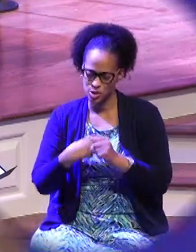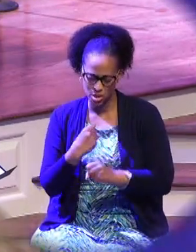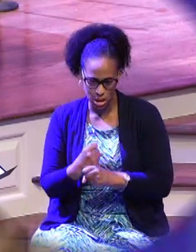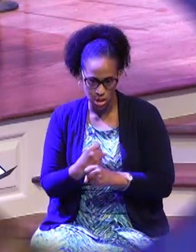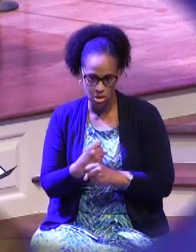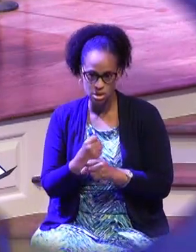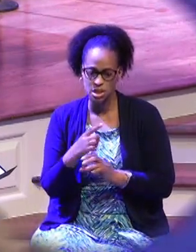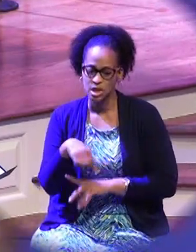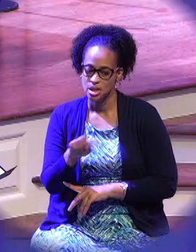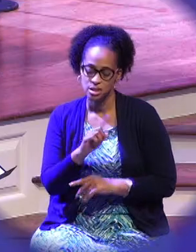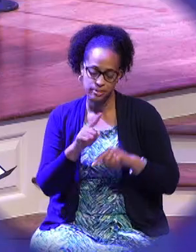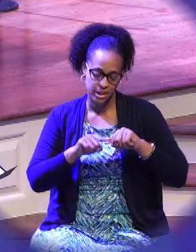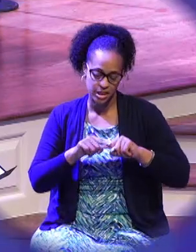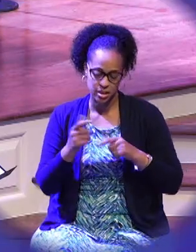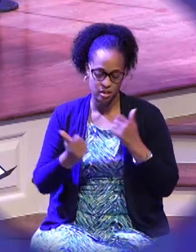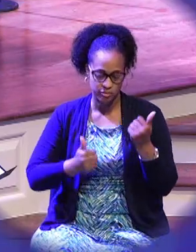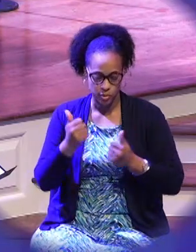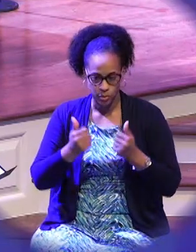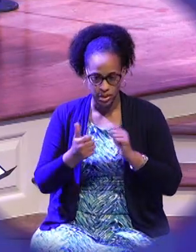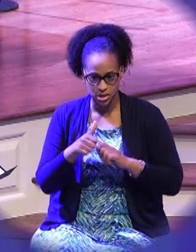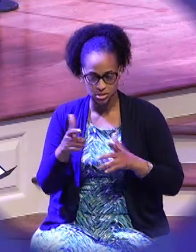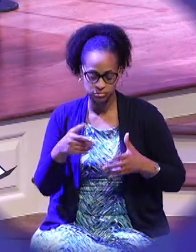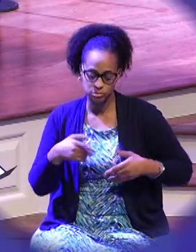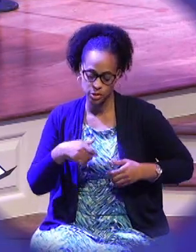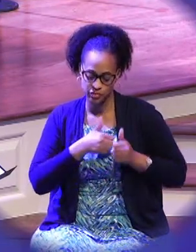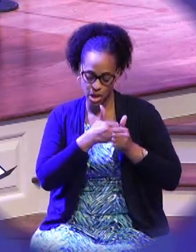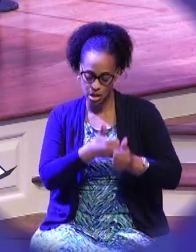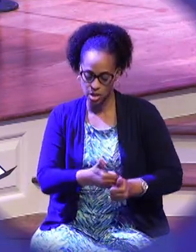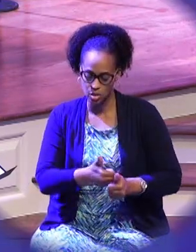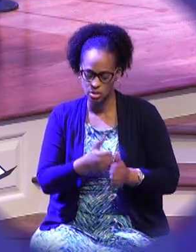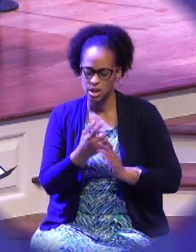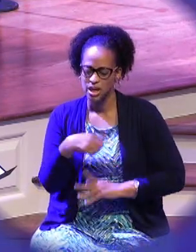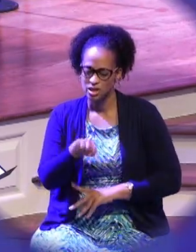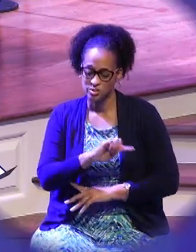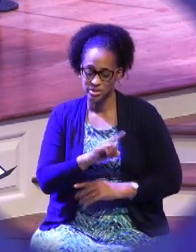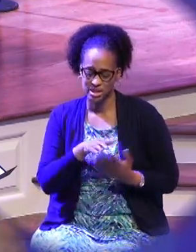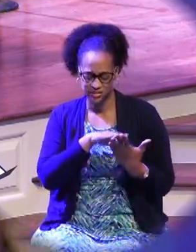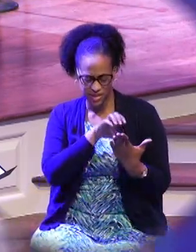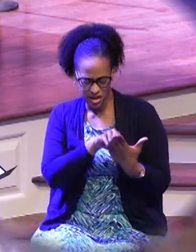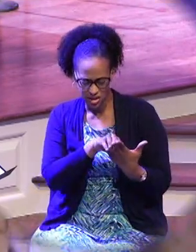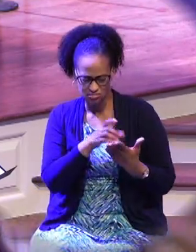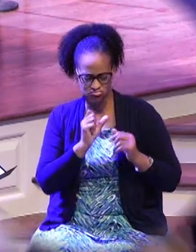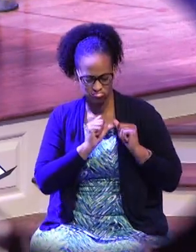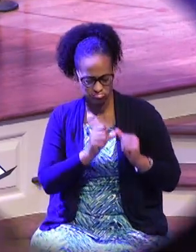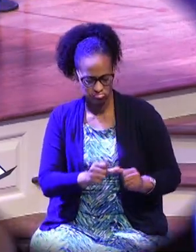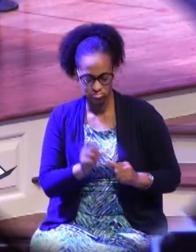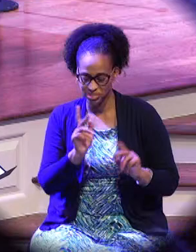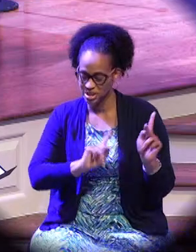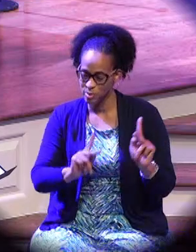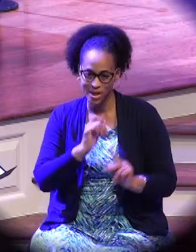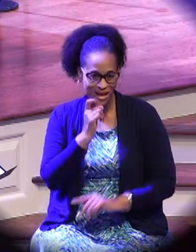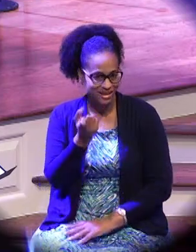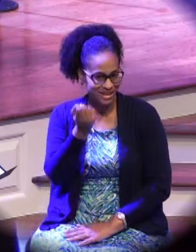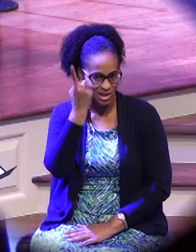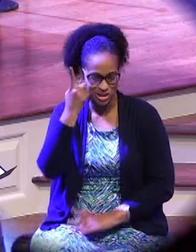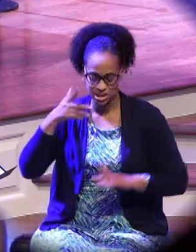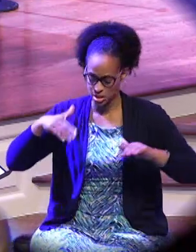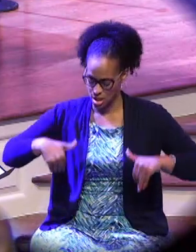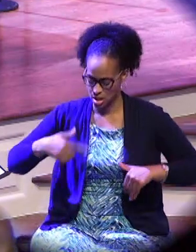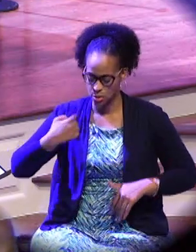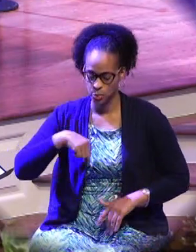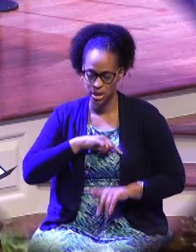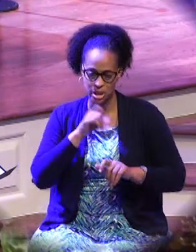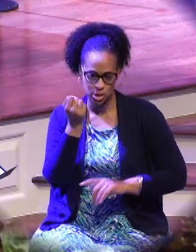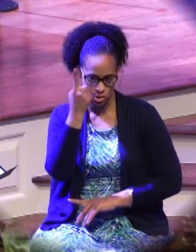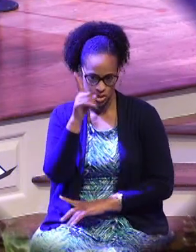on which line of scholarship you follow, that even though it had been there that long, the people really hadn't got the message. And we can understand that